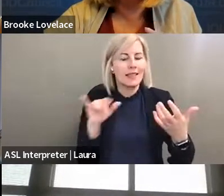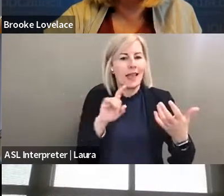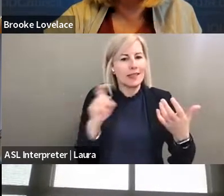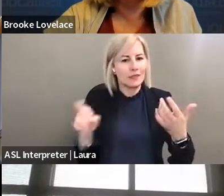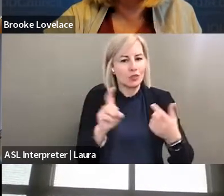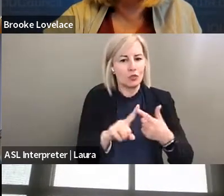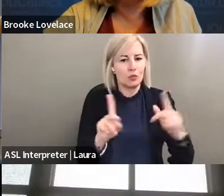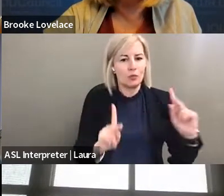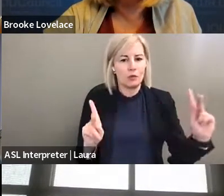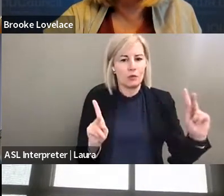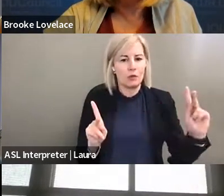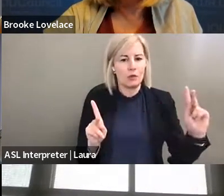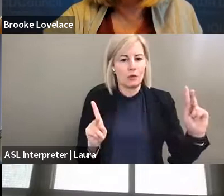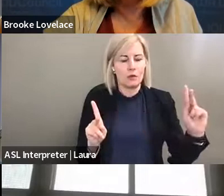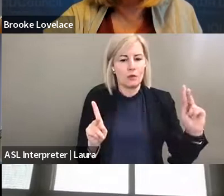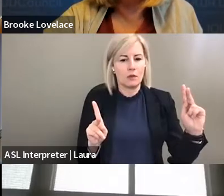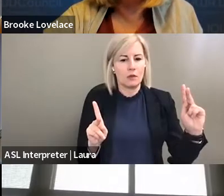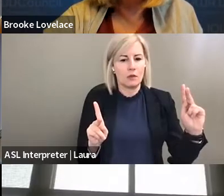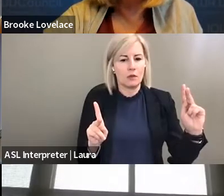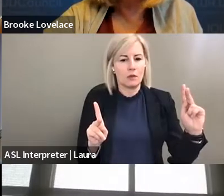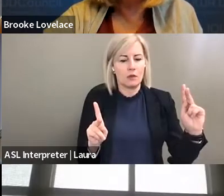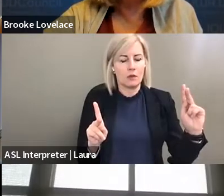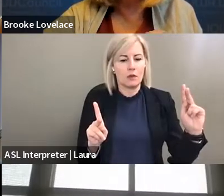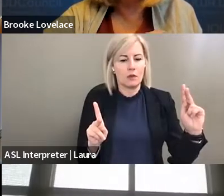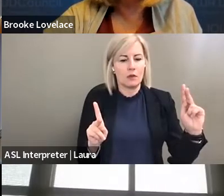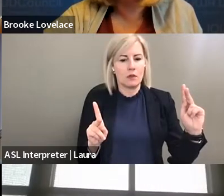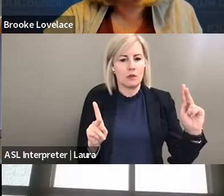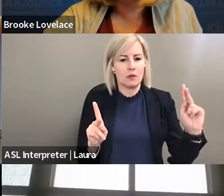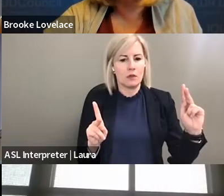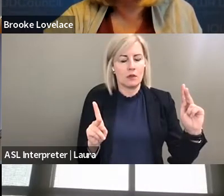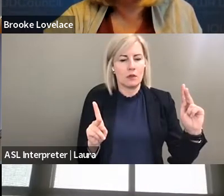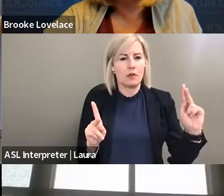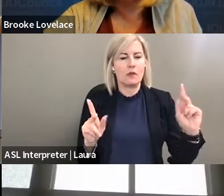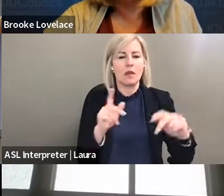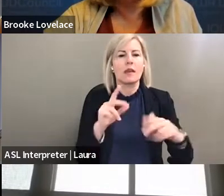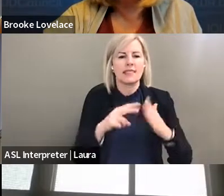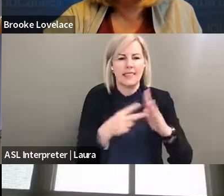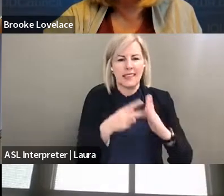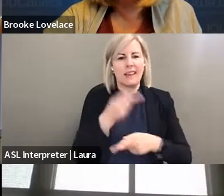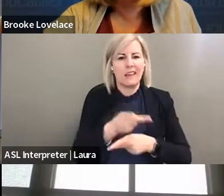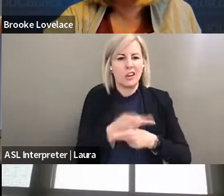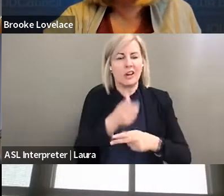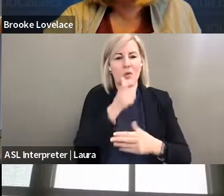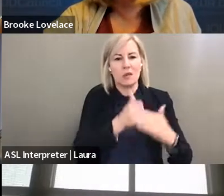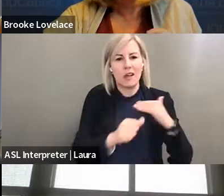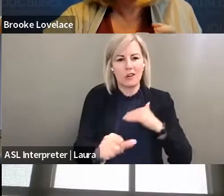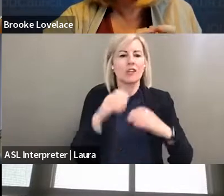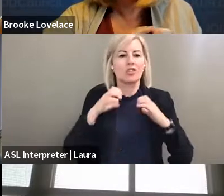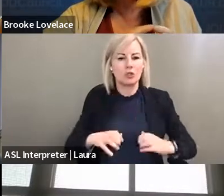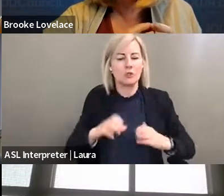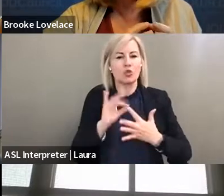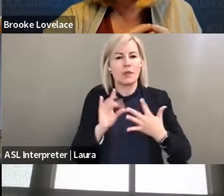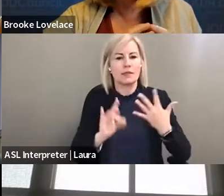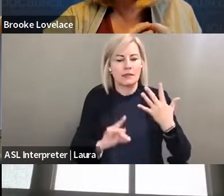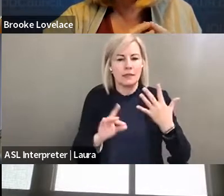are that provide consumer directed attendant care services and the folks that are under the consumer choices option. So not